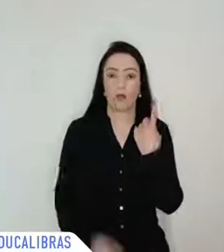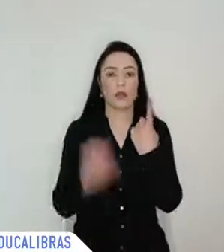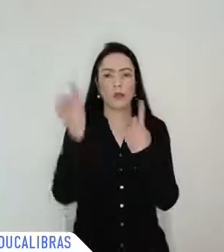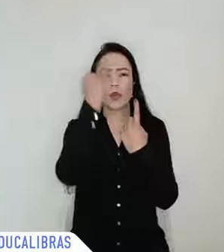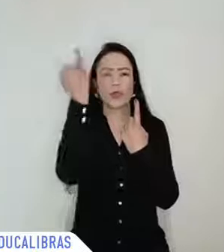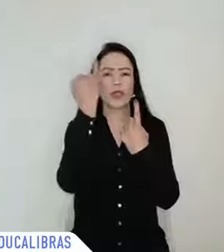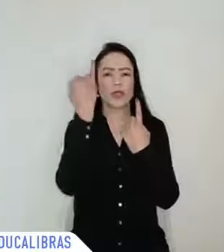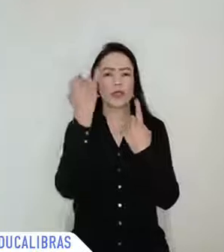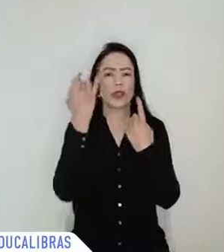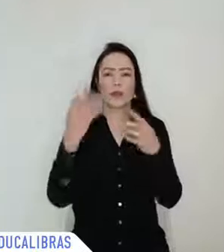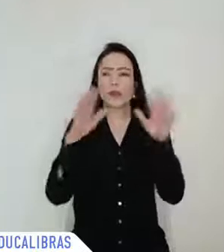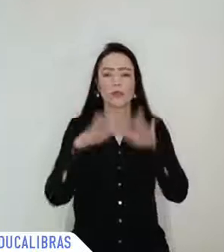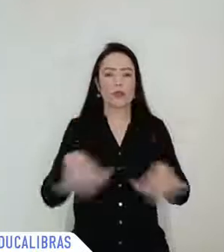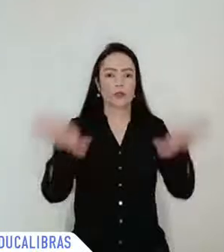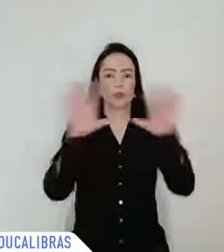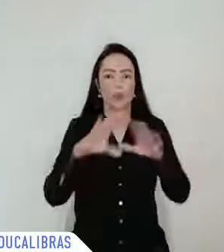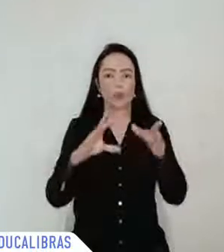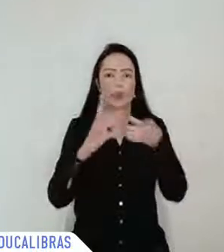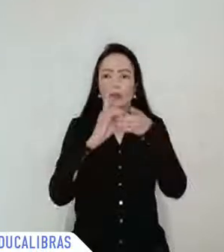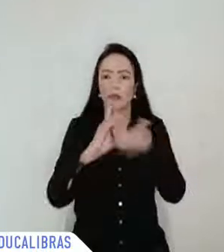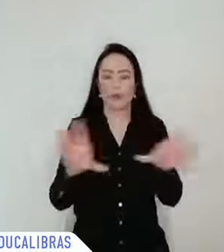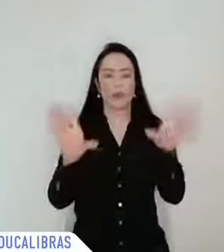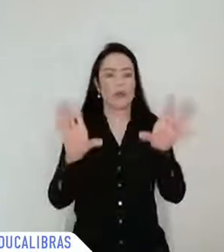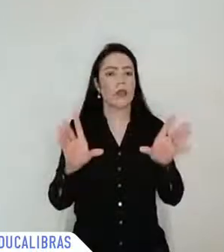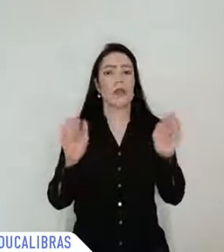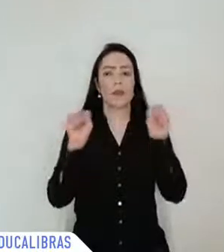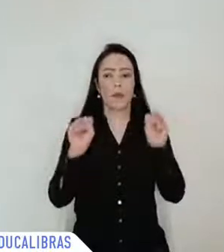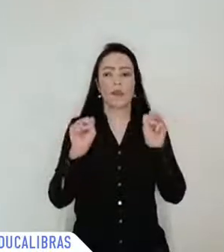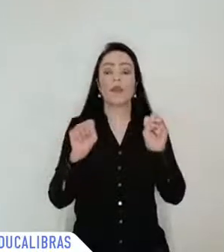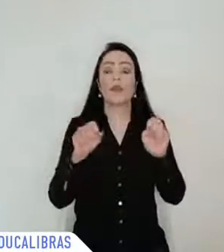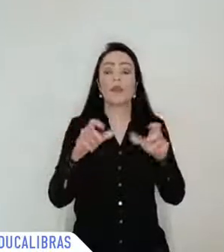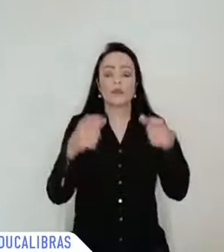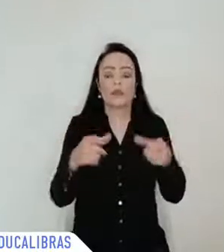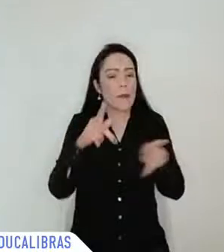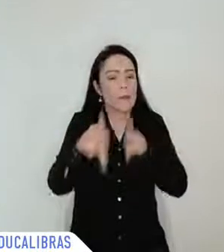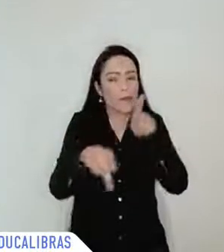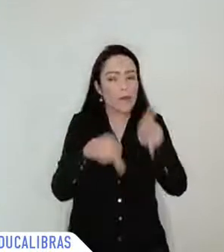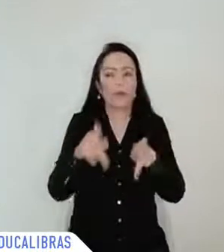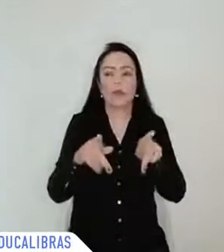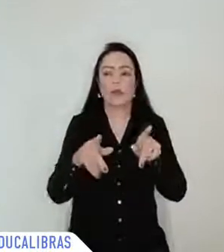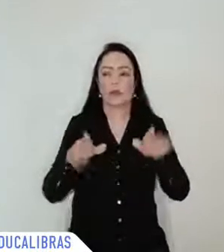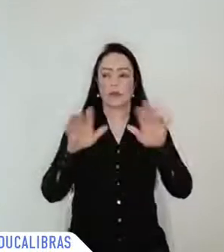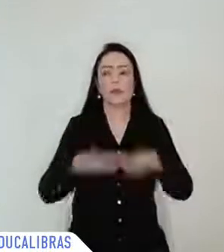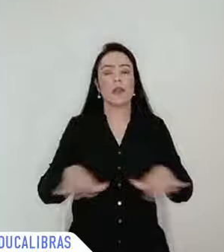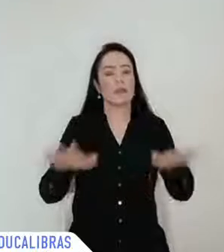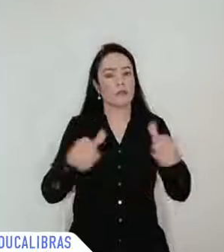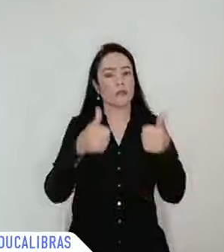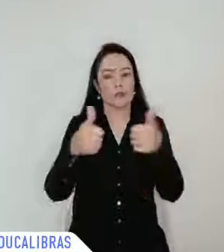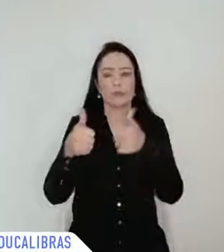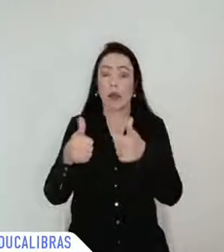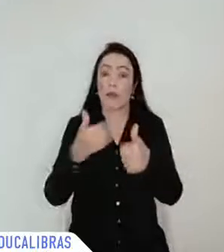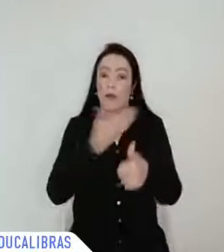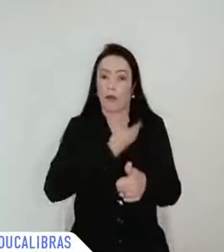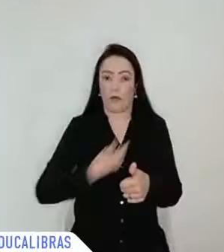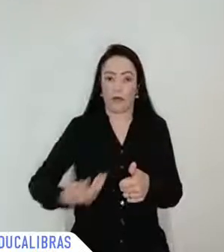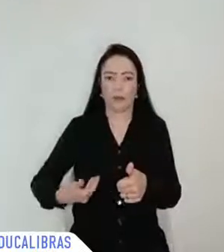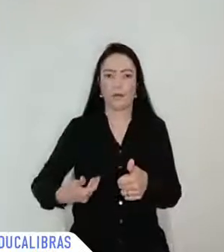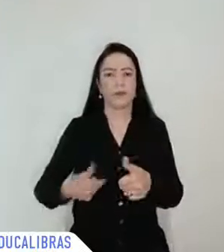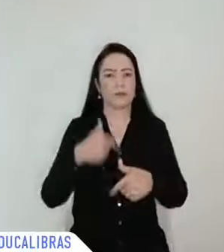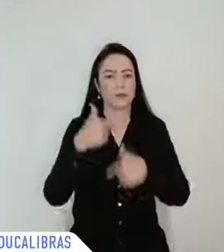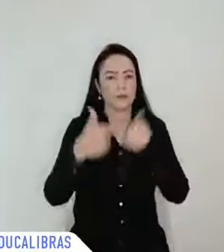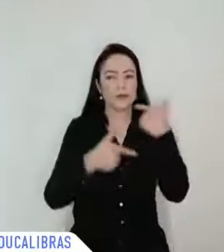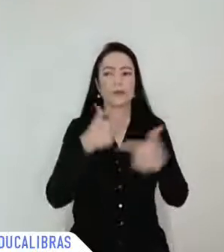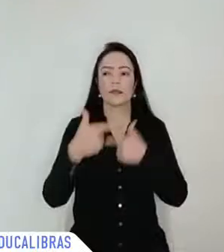where we don't have a tradition of respect. The press was always a comfortable